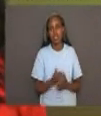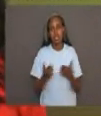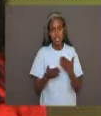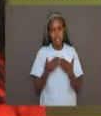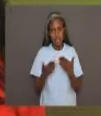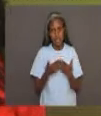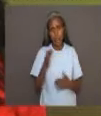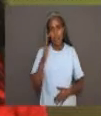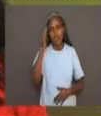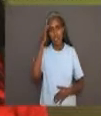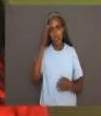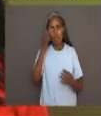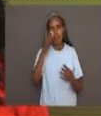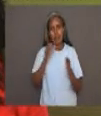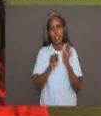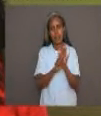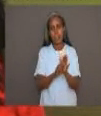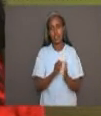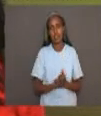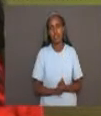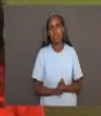simple random sampling,